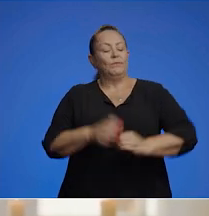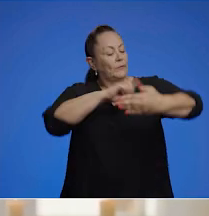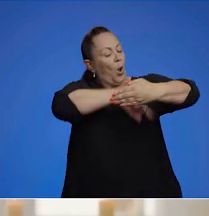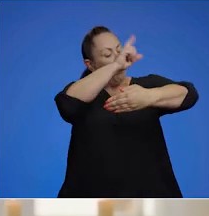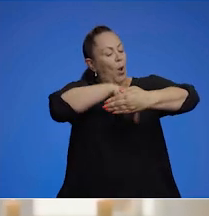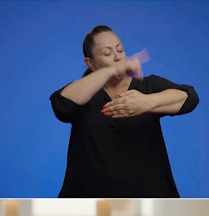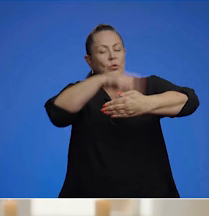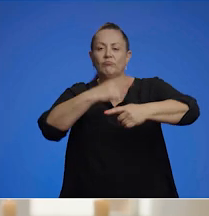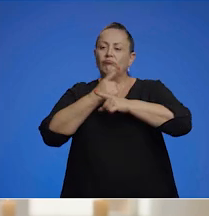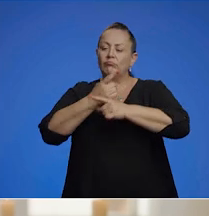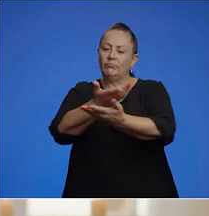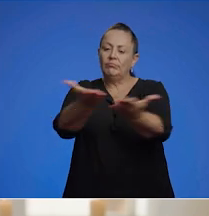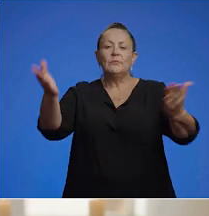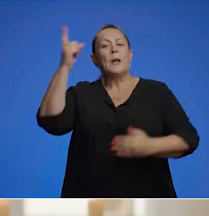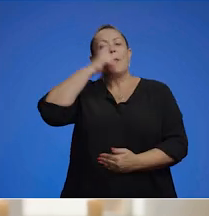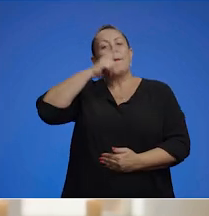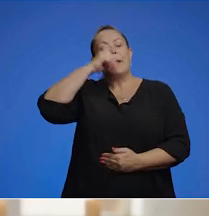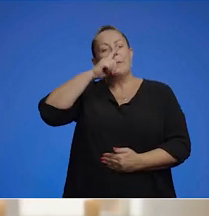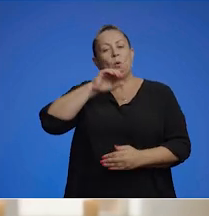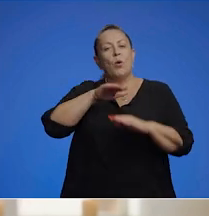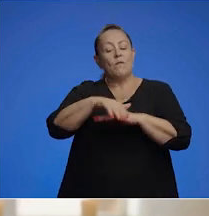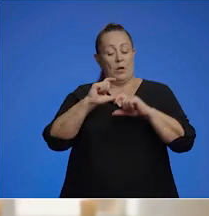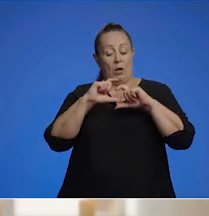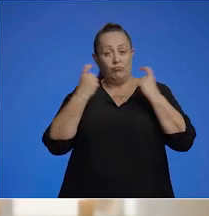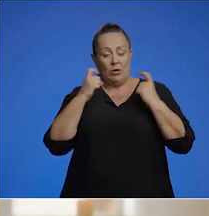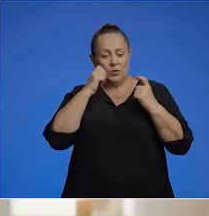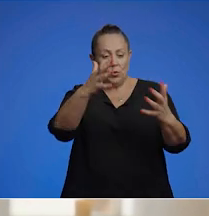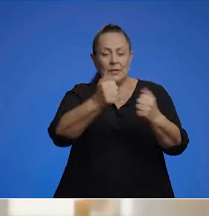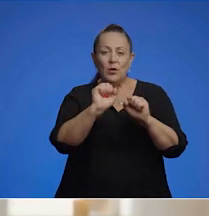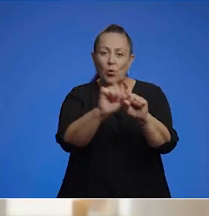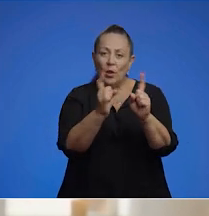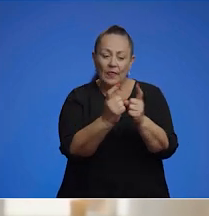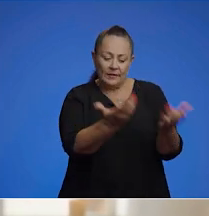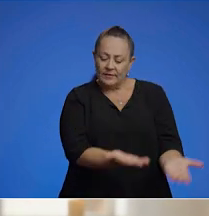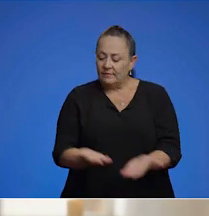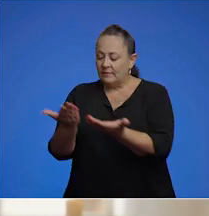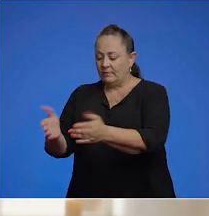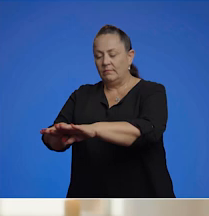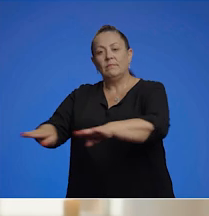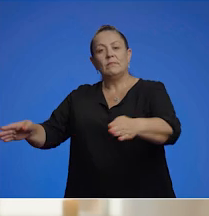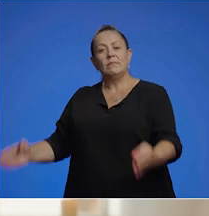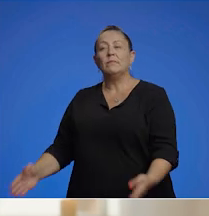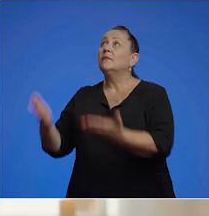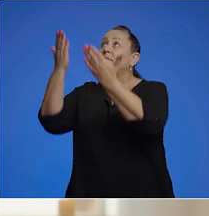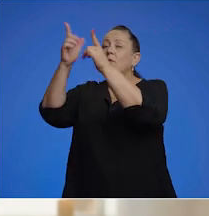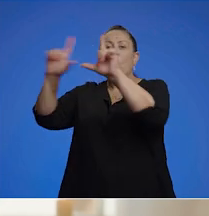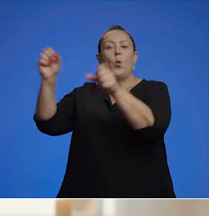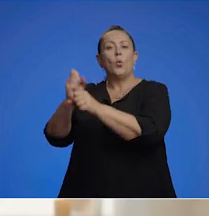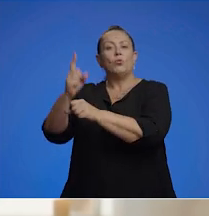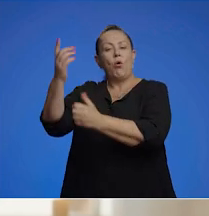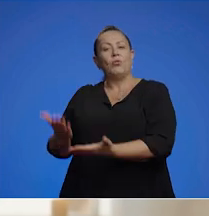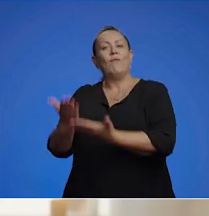Moses said to the people, "The priest shall take the pannier from your hand and lay it before the altar of the Lord your